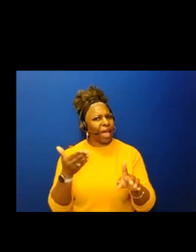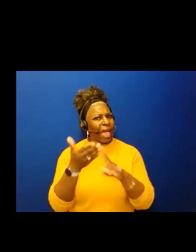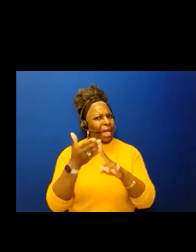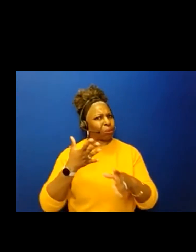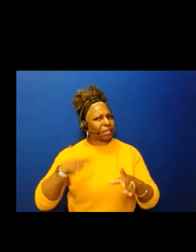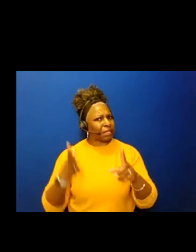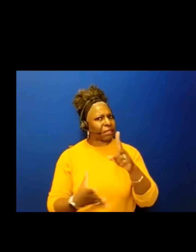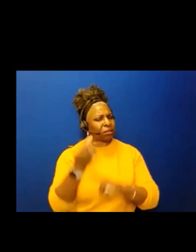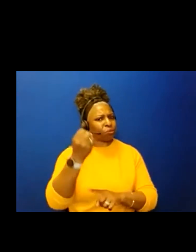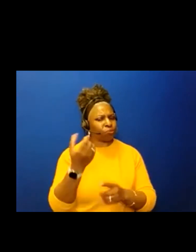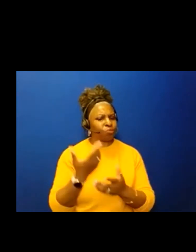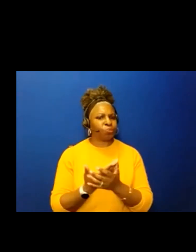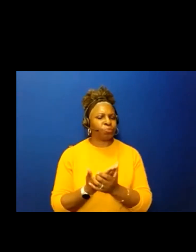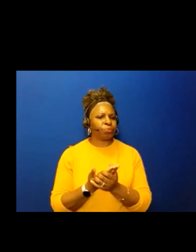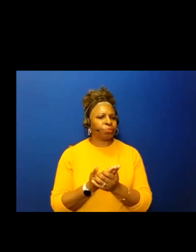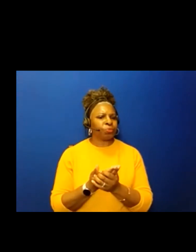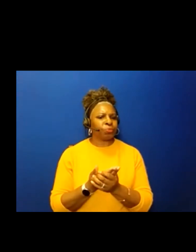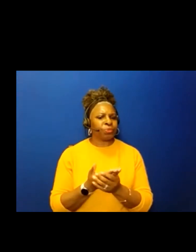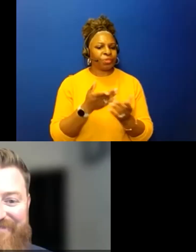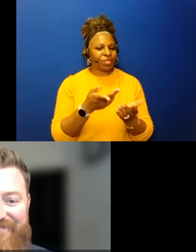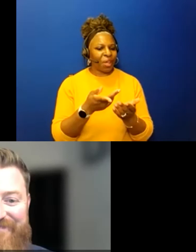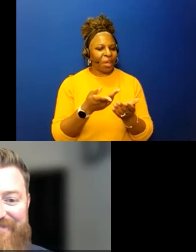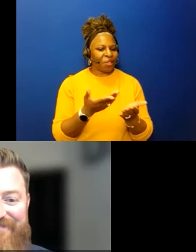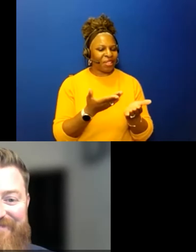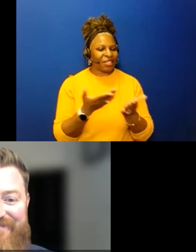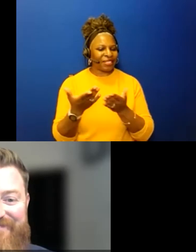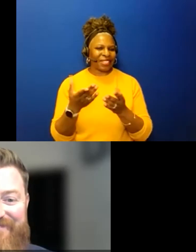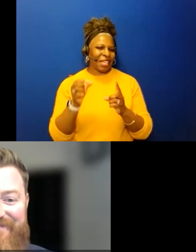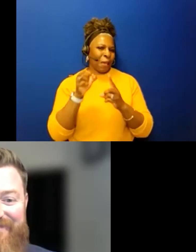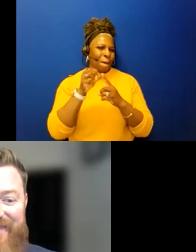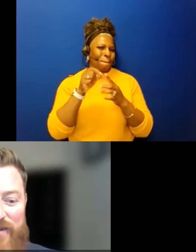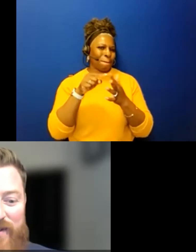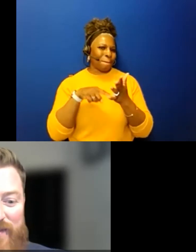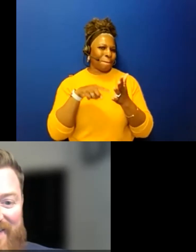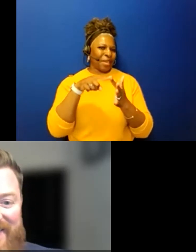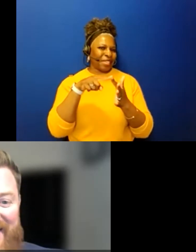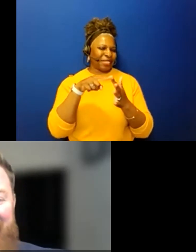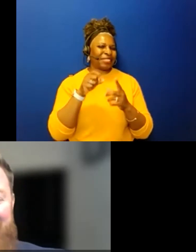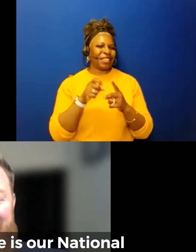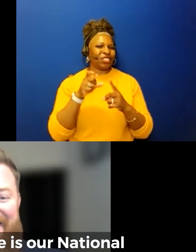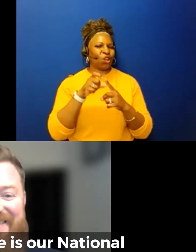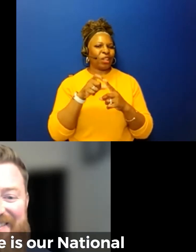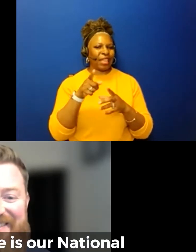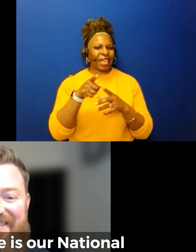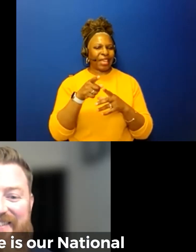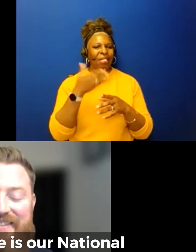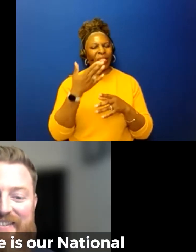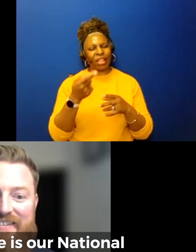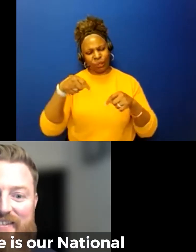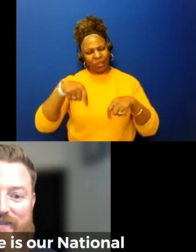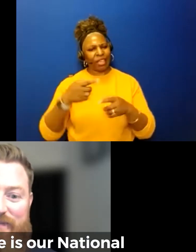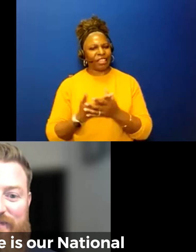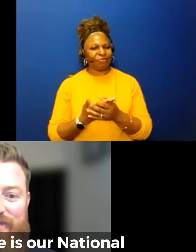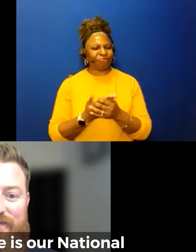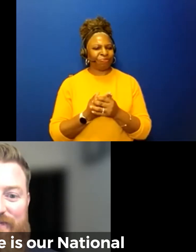bring Pete Donnelly on. So thanks for being here tonight, Pete. It's great to be here, Christine. Pete is